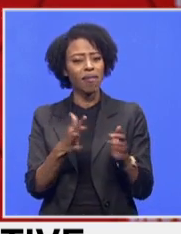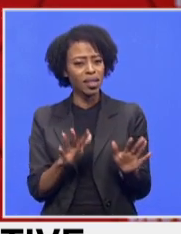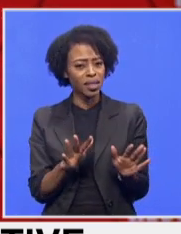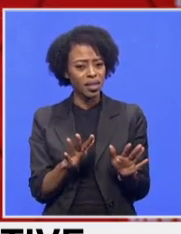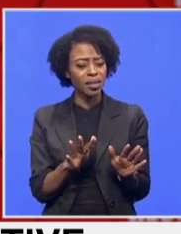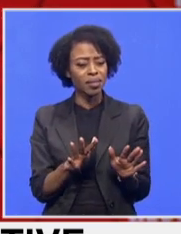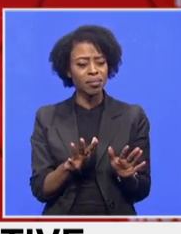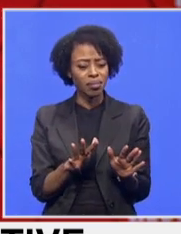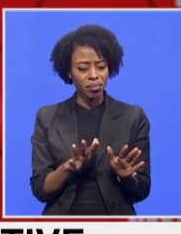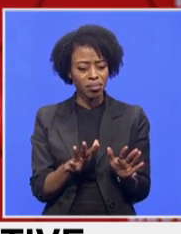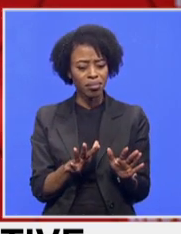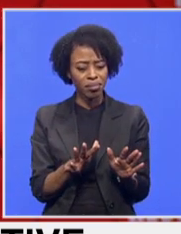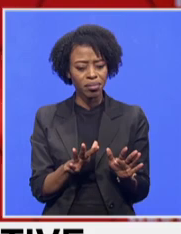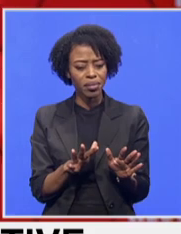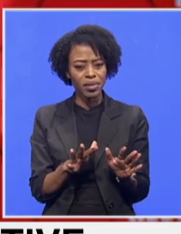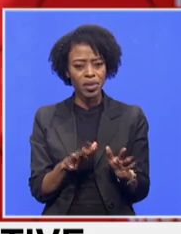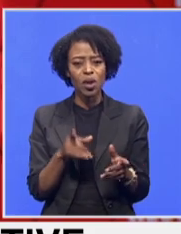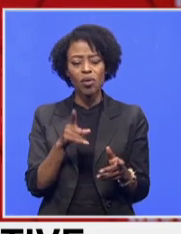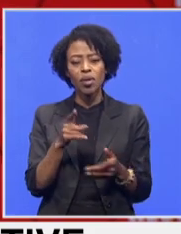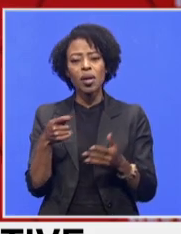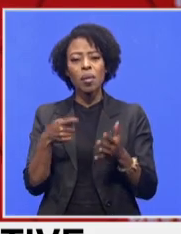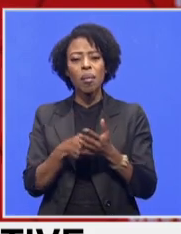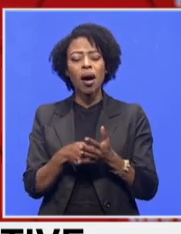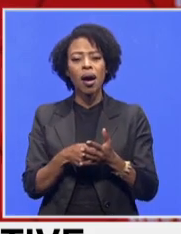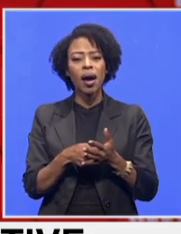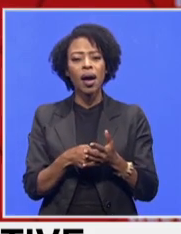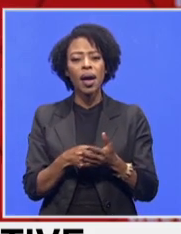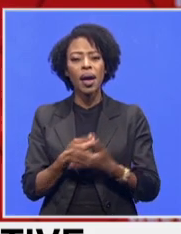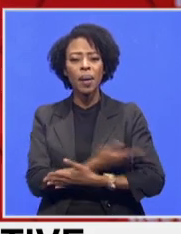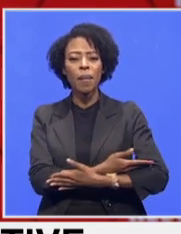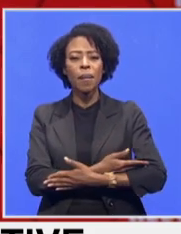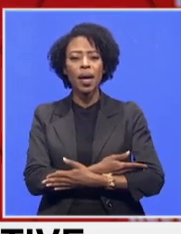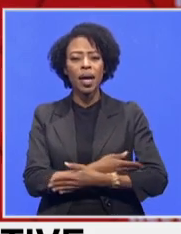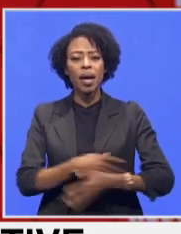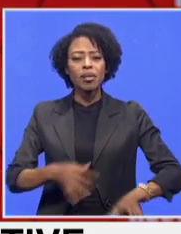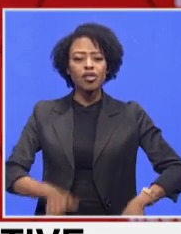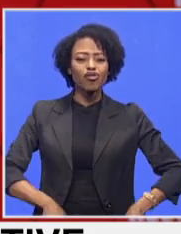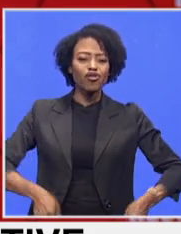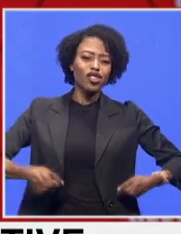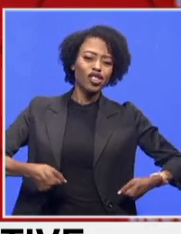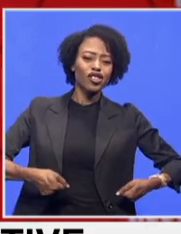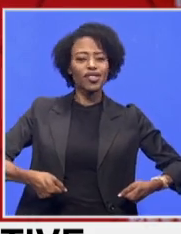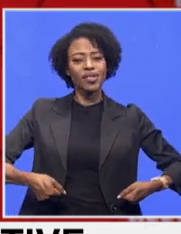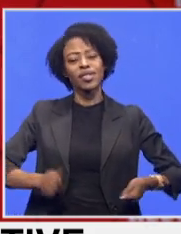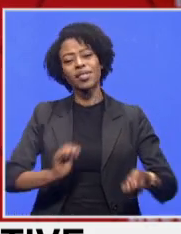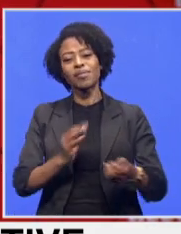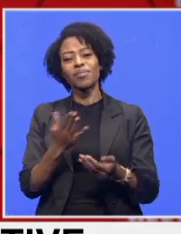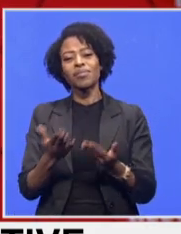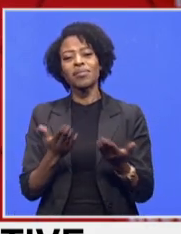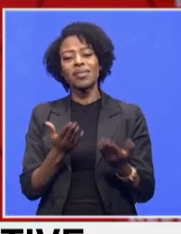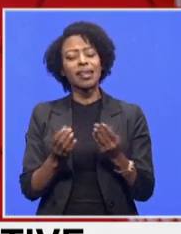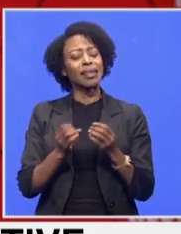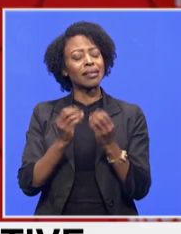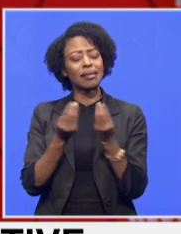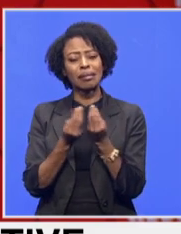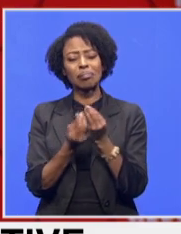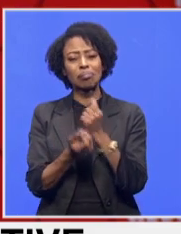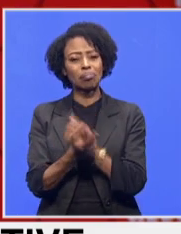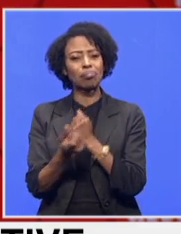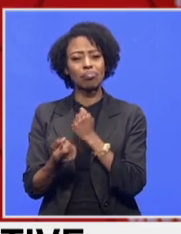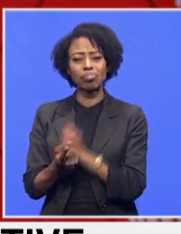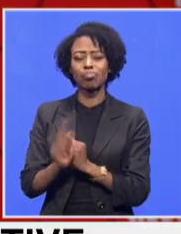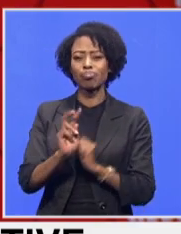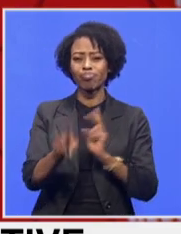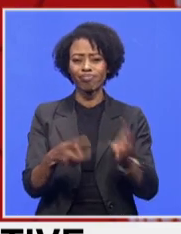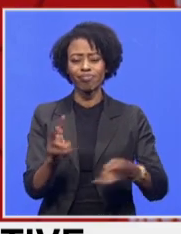of tiny-skinned jeans, and many countless incidents of stealing.